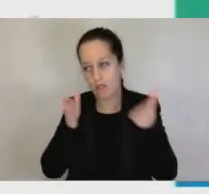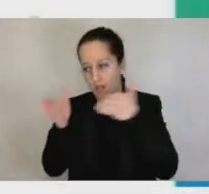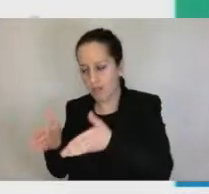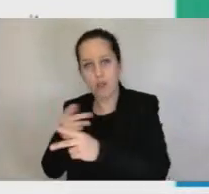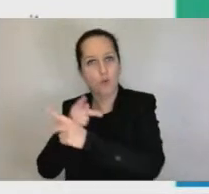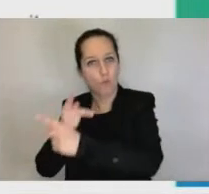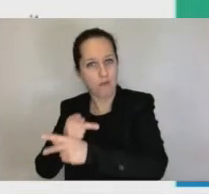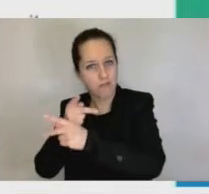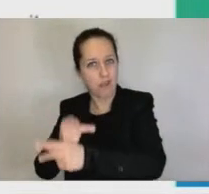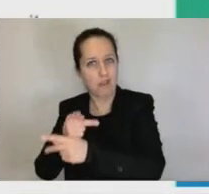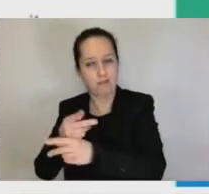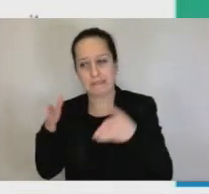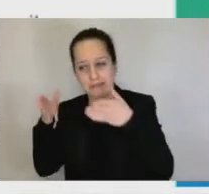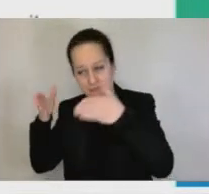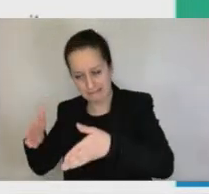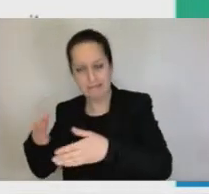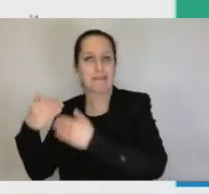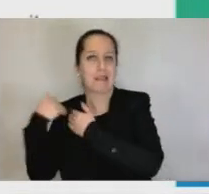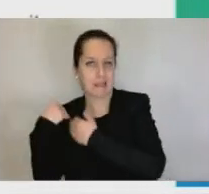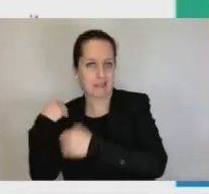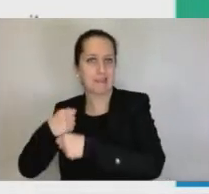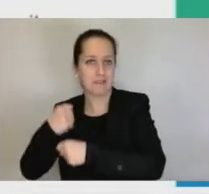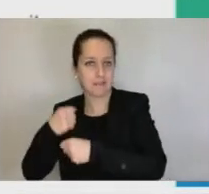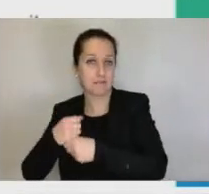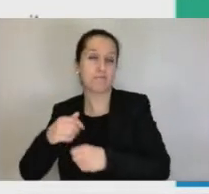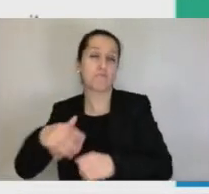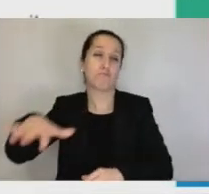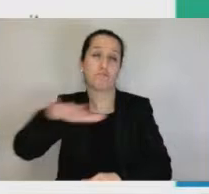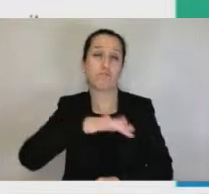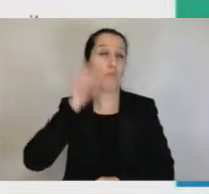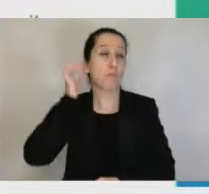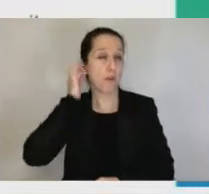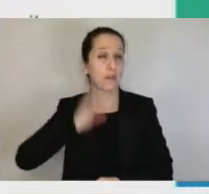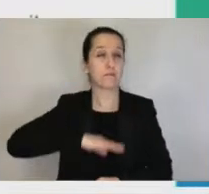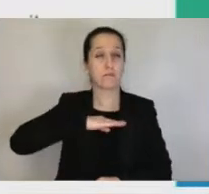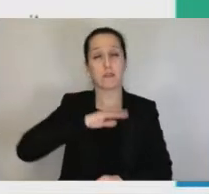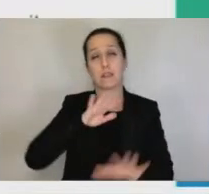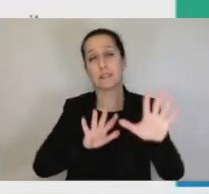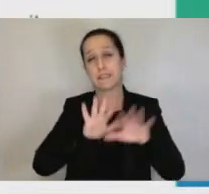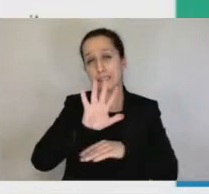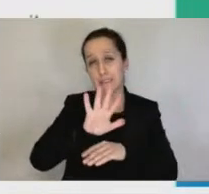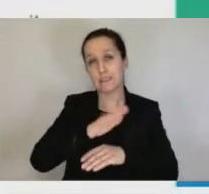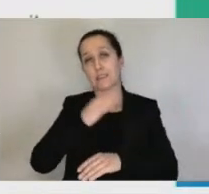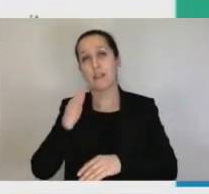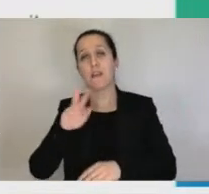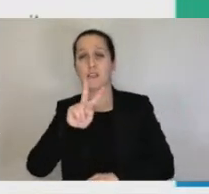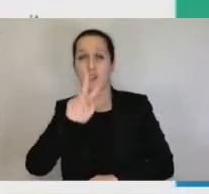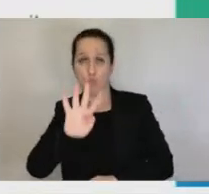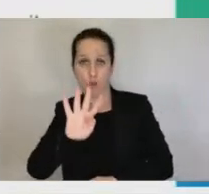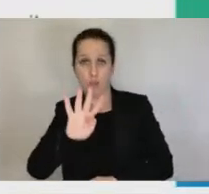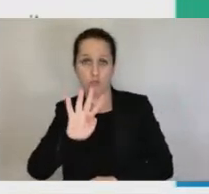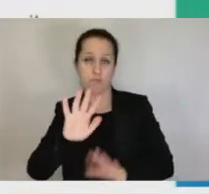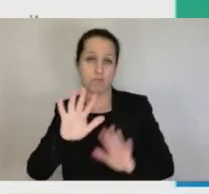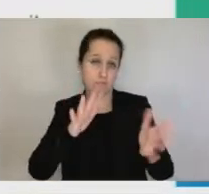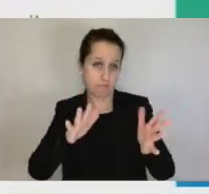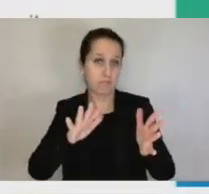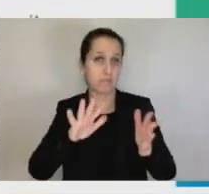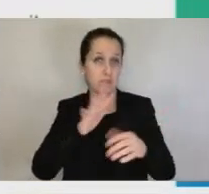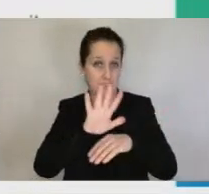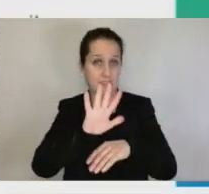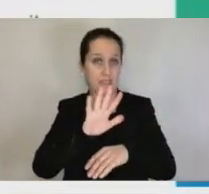care. According to data of ECLAP, 20% of women between 15 and 24 years and more